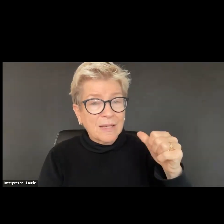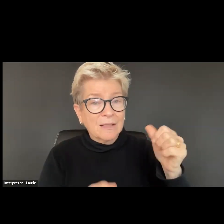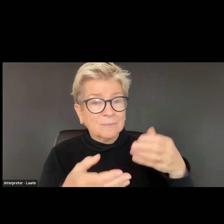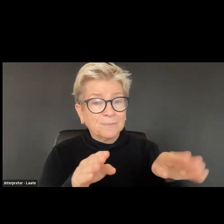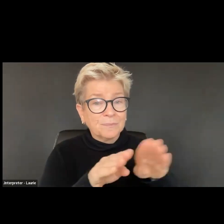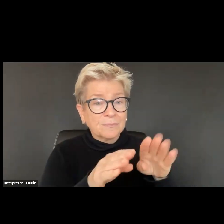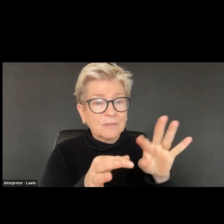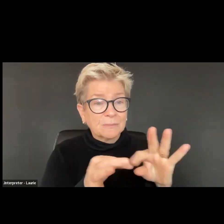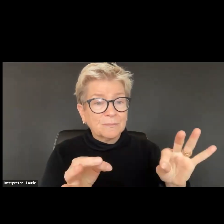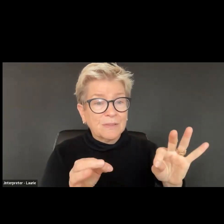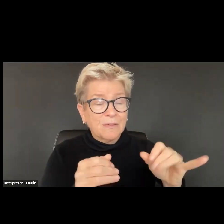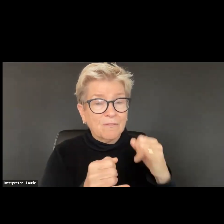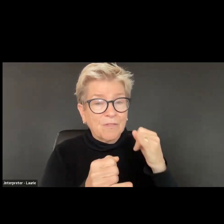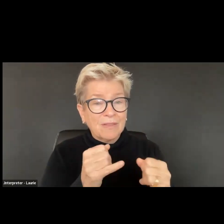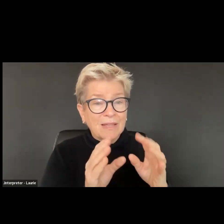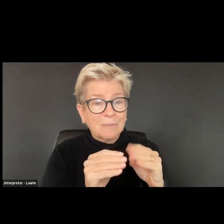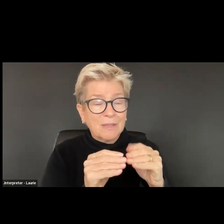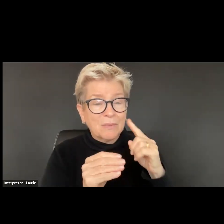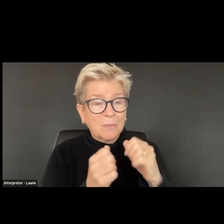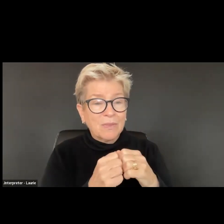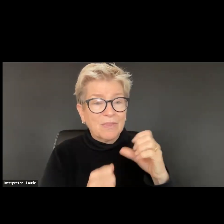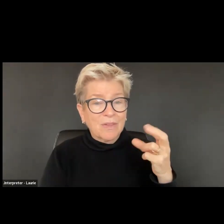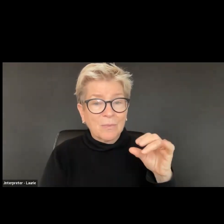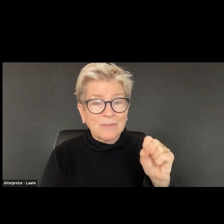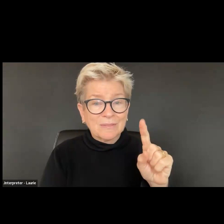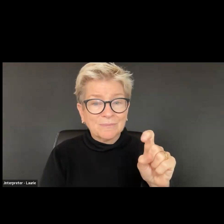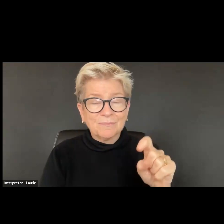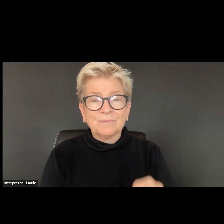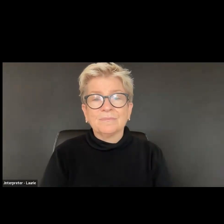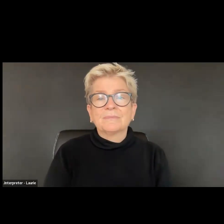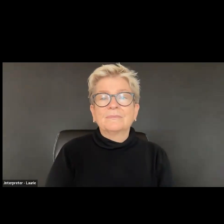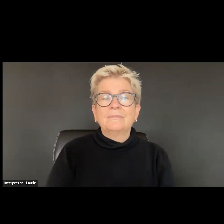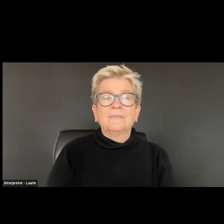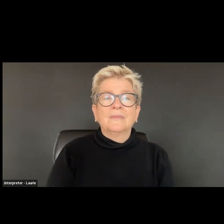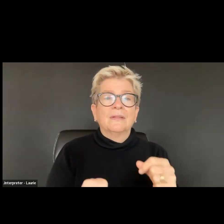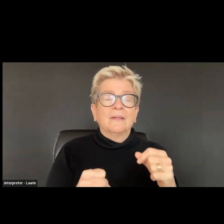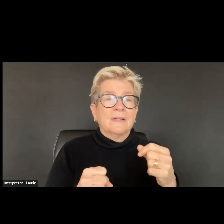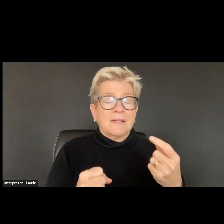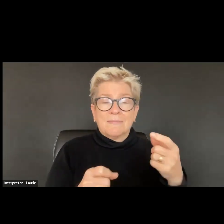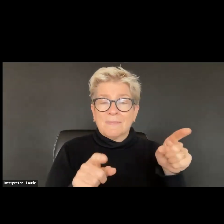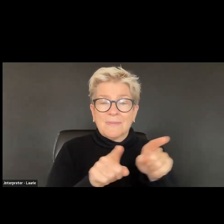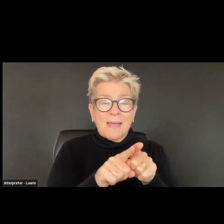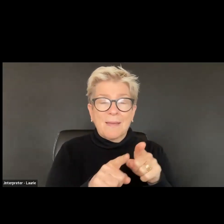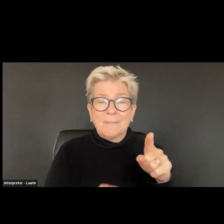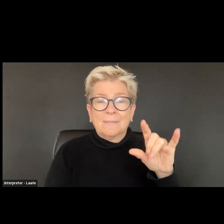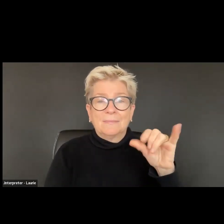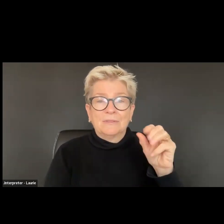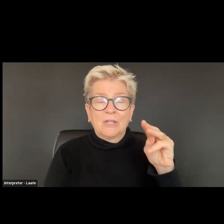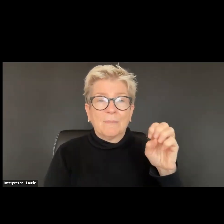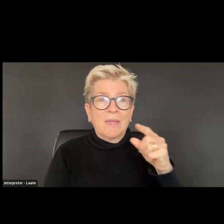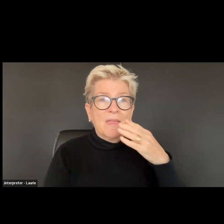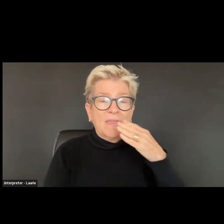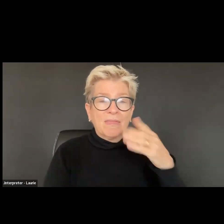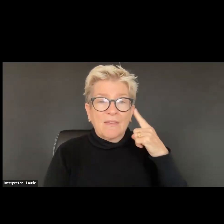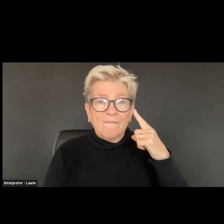our last meeting of the year with the CRIS? I'll just echo your sentiments, Jamie. Thank you for your diligence, one